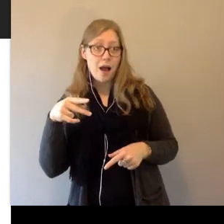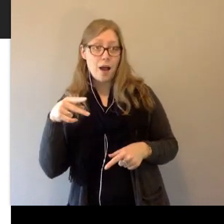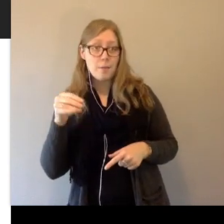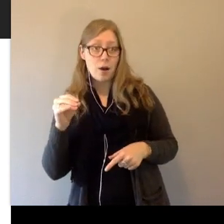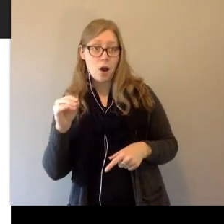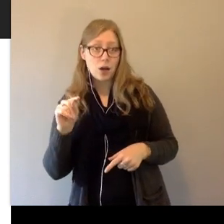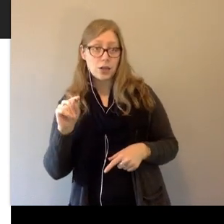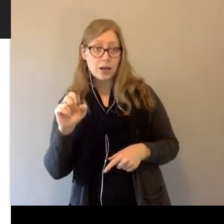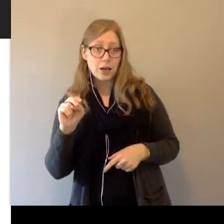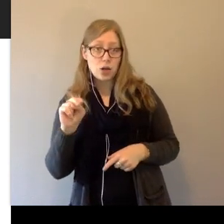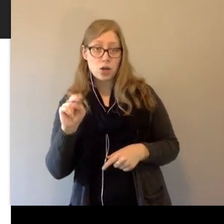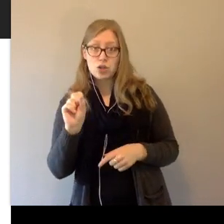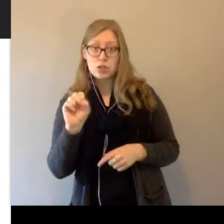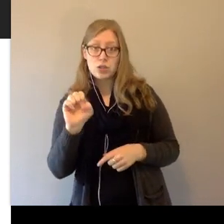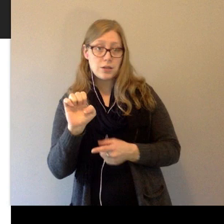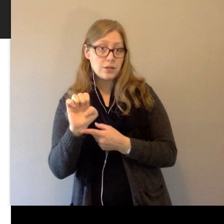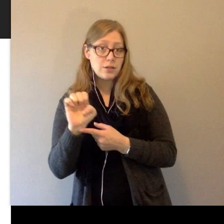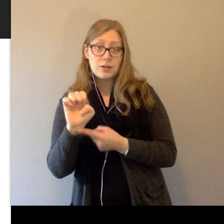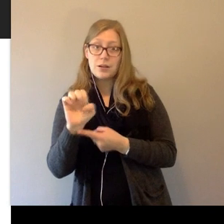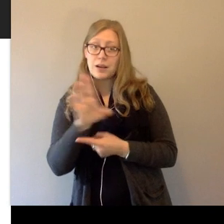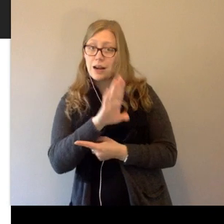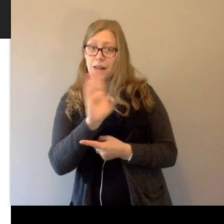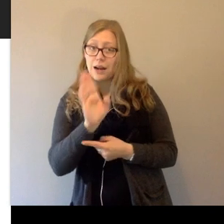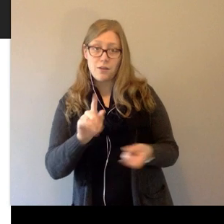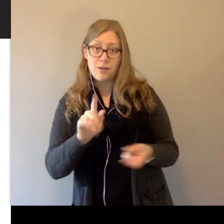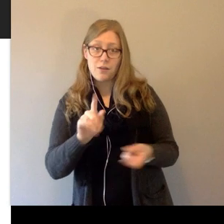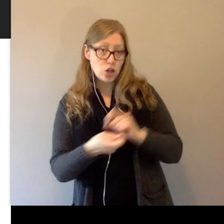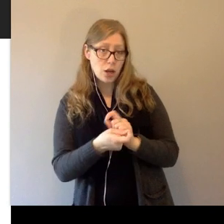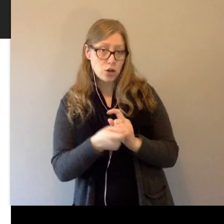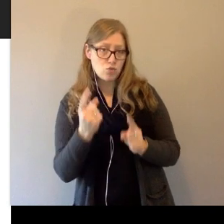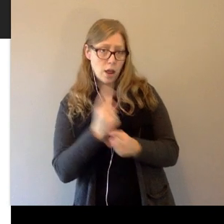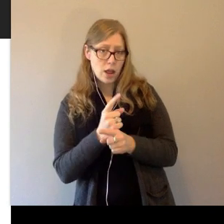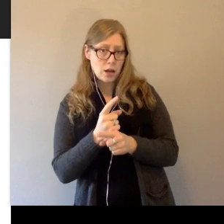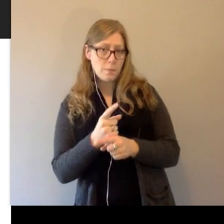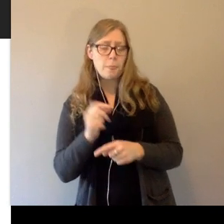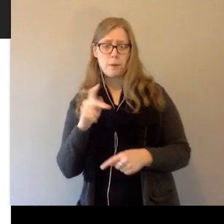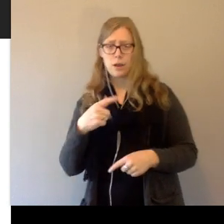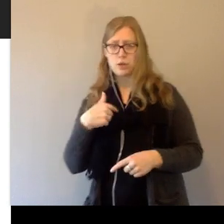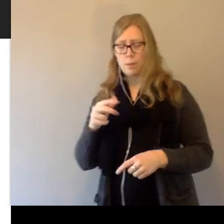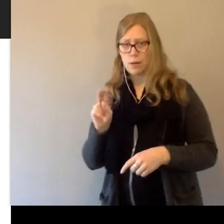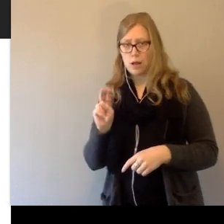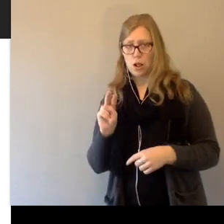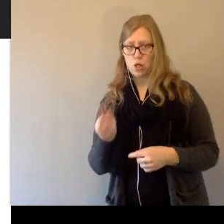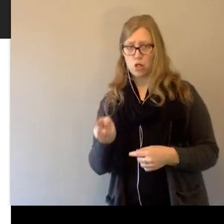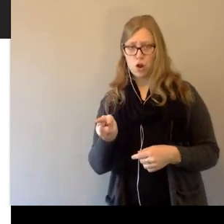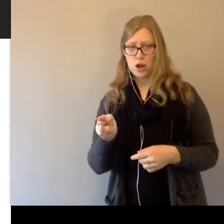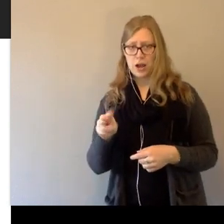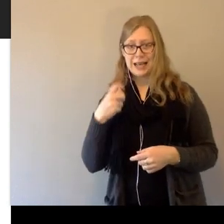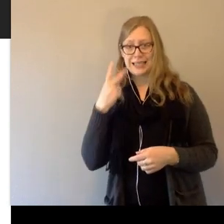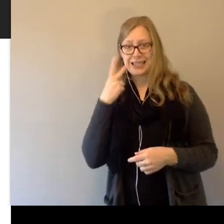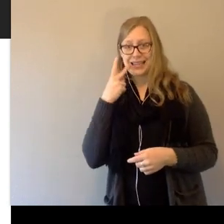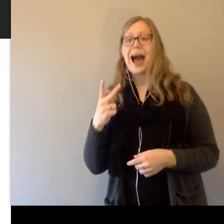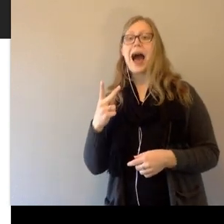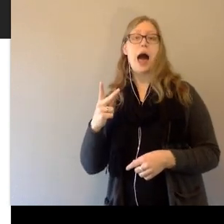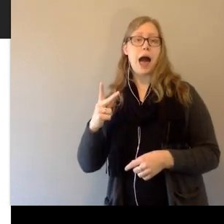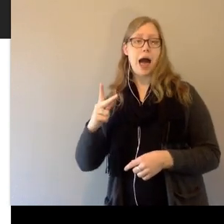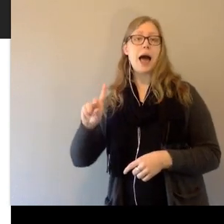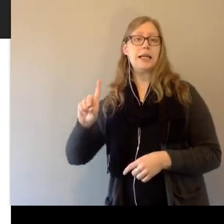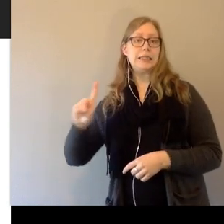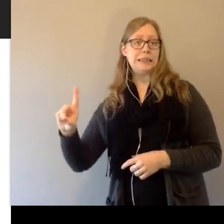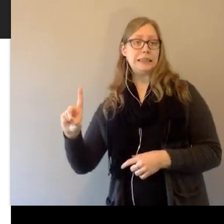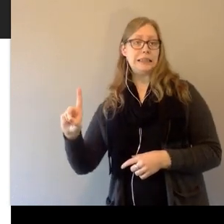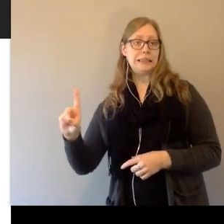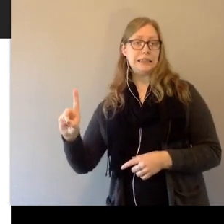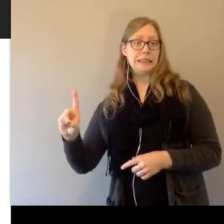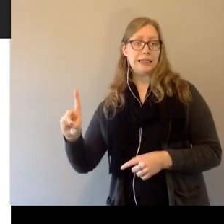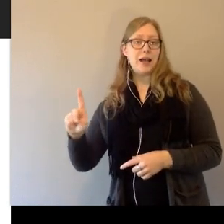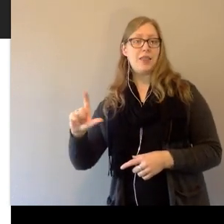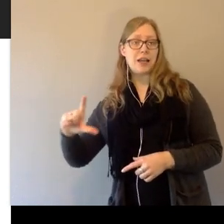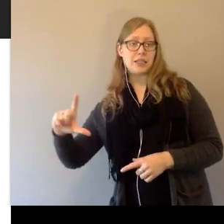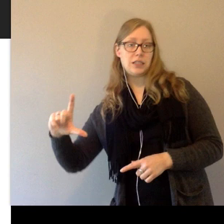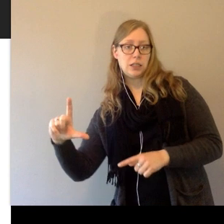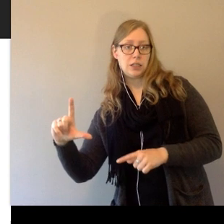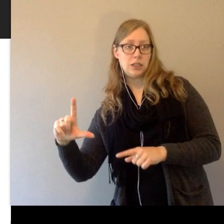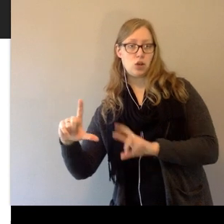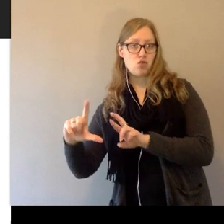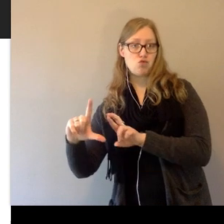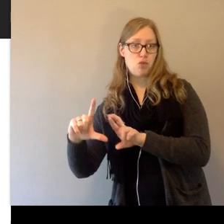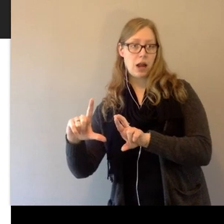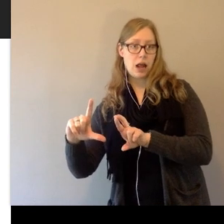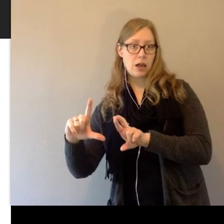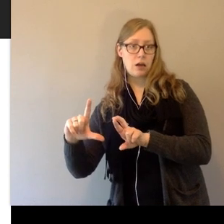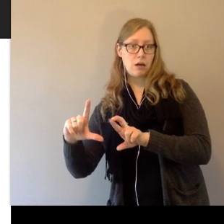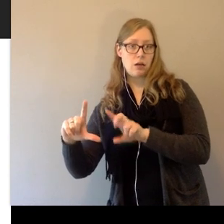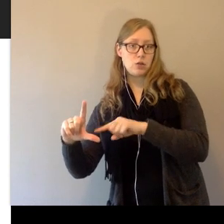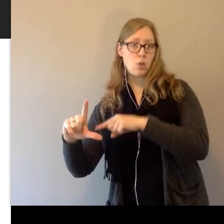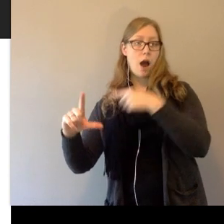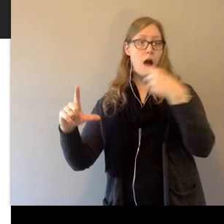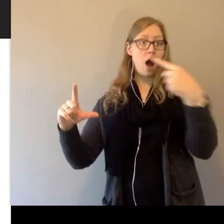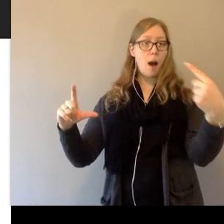with the hypotenuse. So I look and I see here is my right angle at D. So the hypotenuse is the side FE. So I'm going to